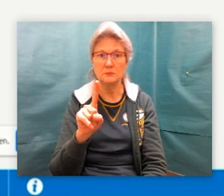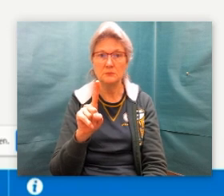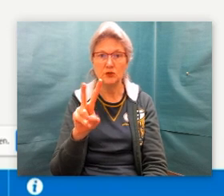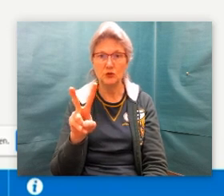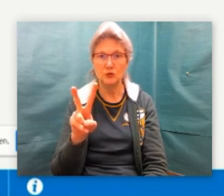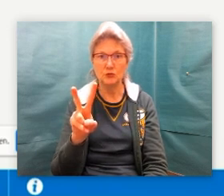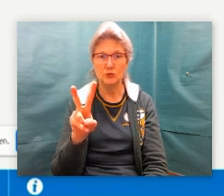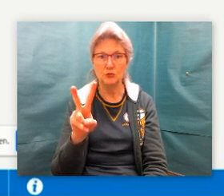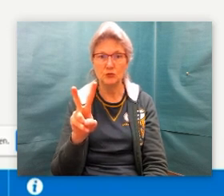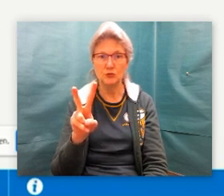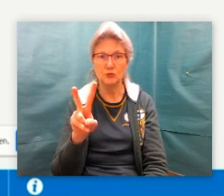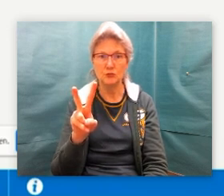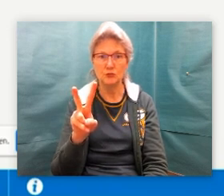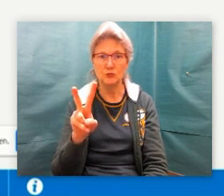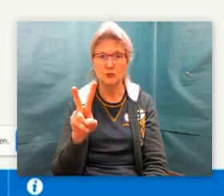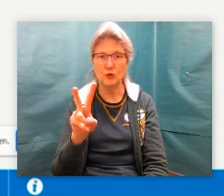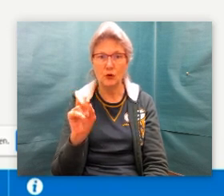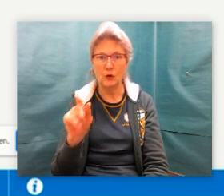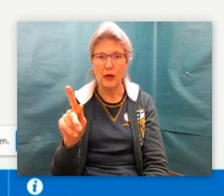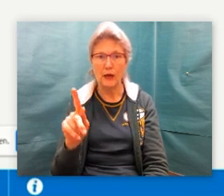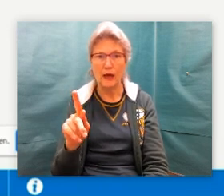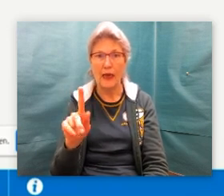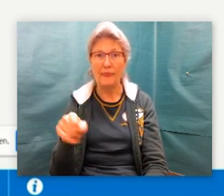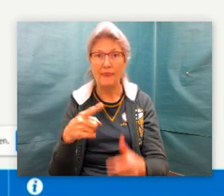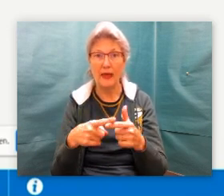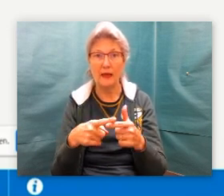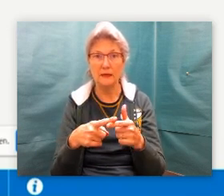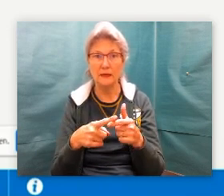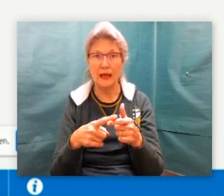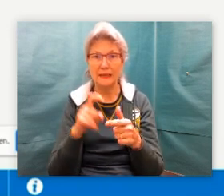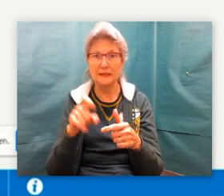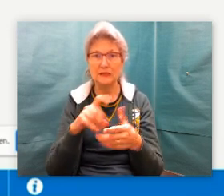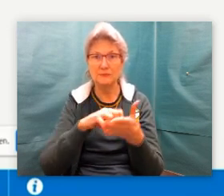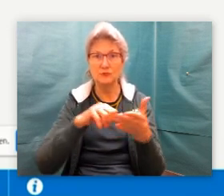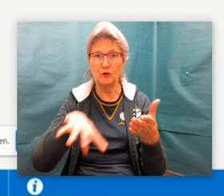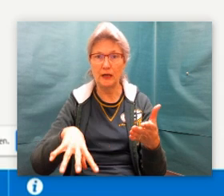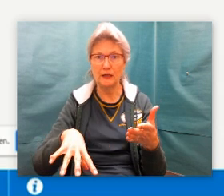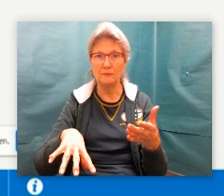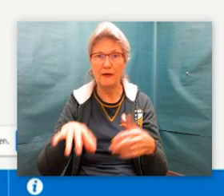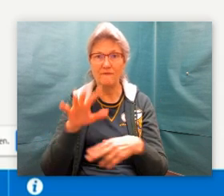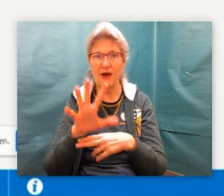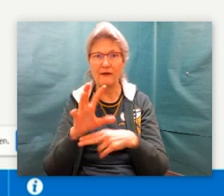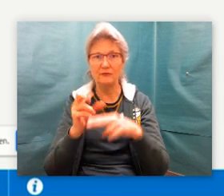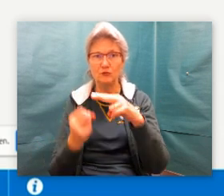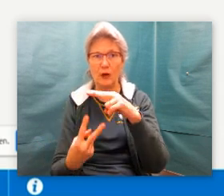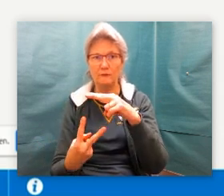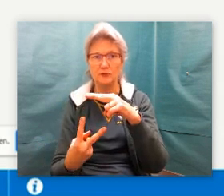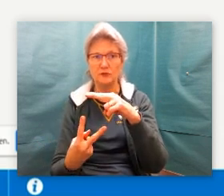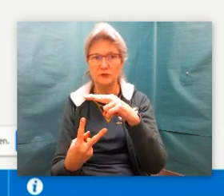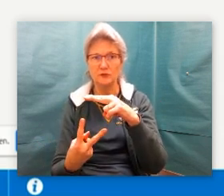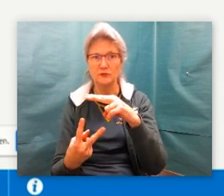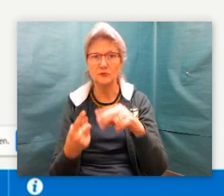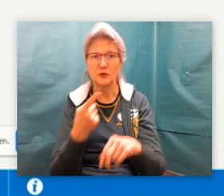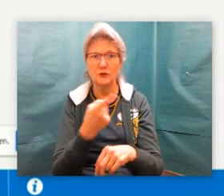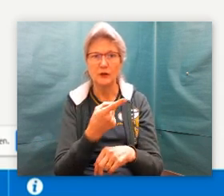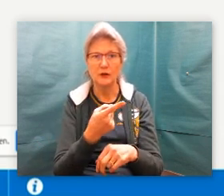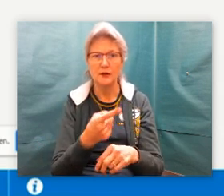2, 1, 2, okay? And then I'll need to subtract my 5/12. So I'll pop over